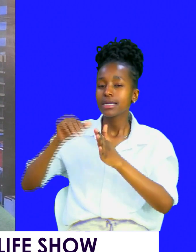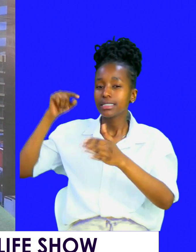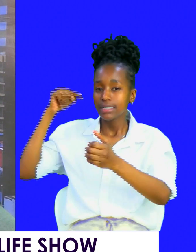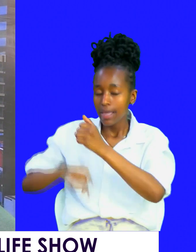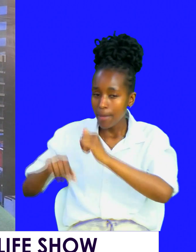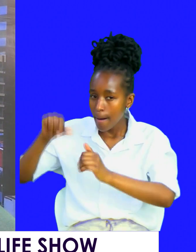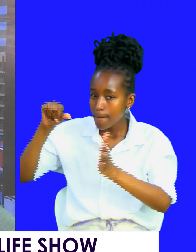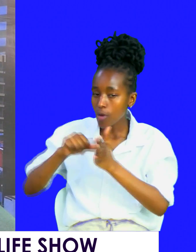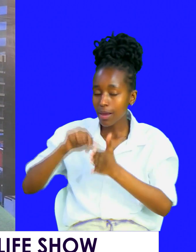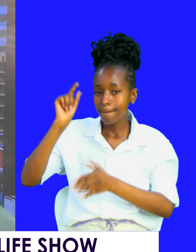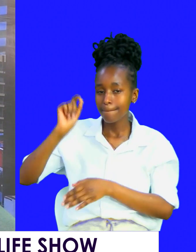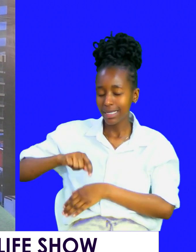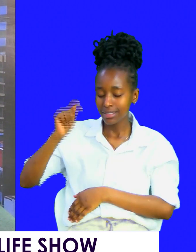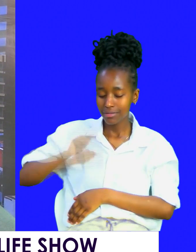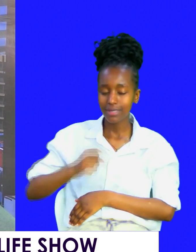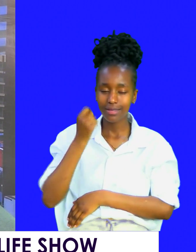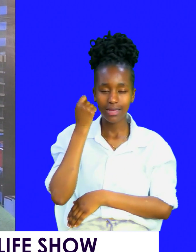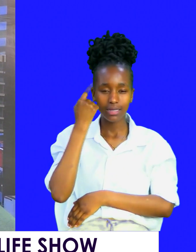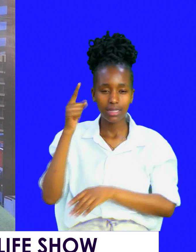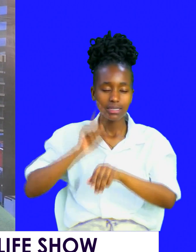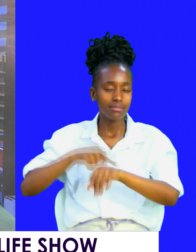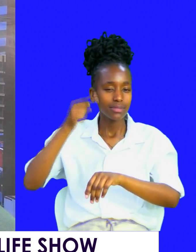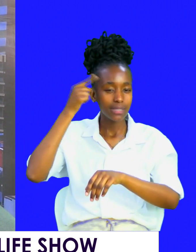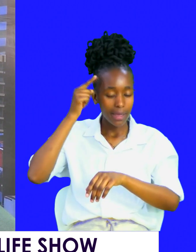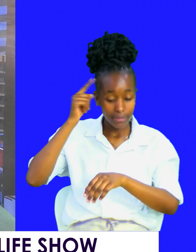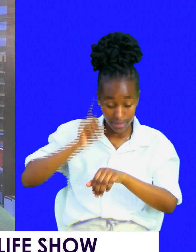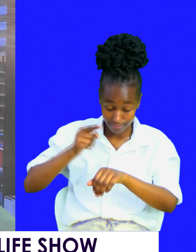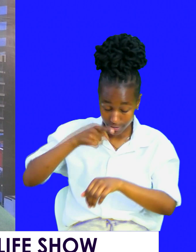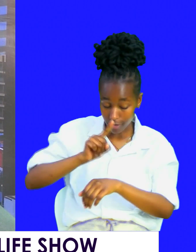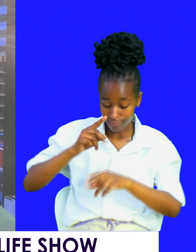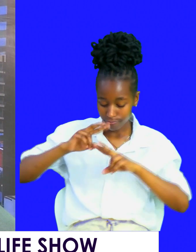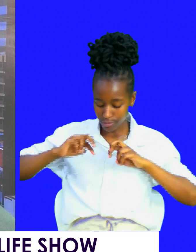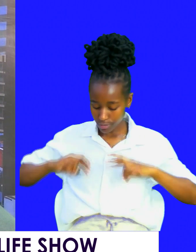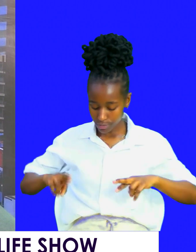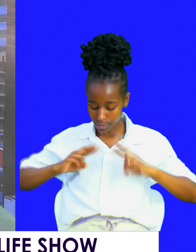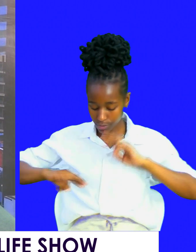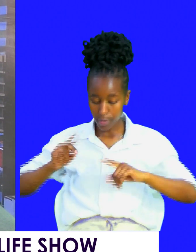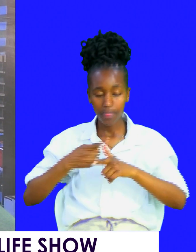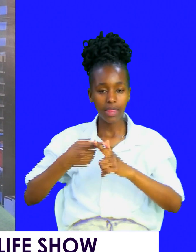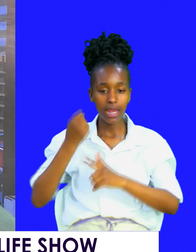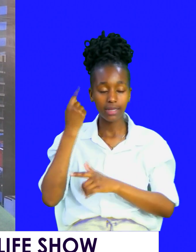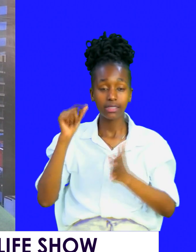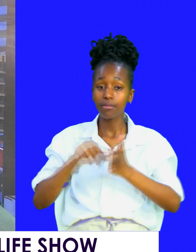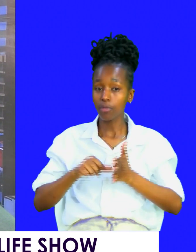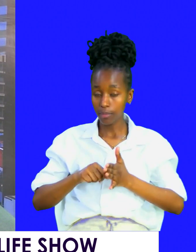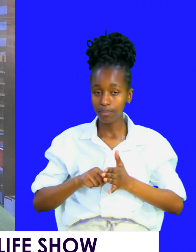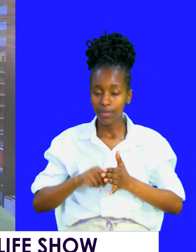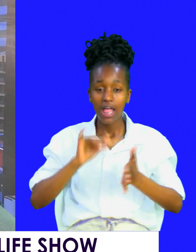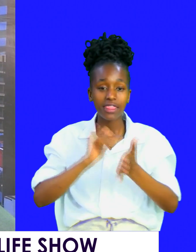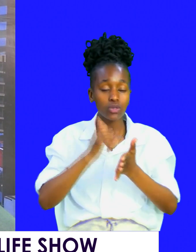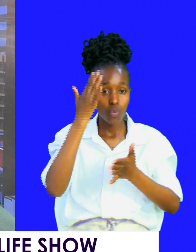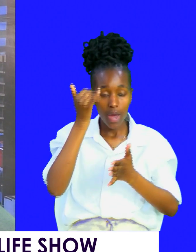problem is in the diagnosis of that problem. And that is why your thought life is what